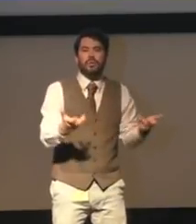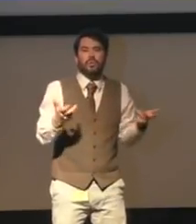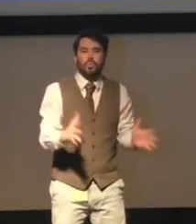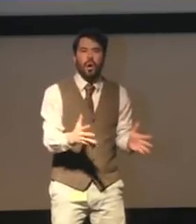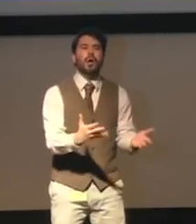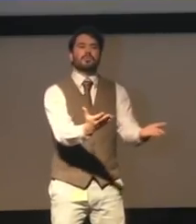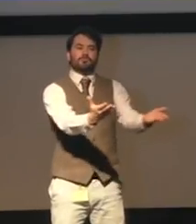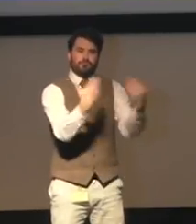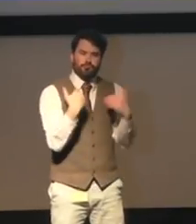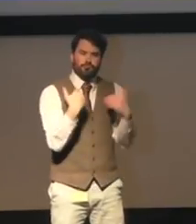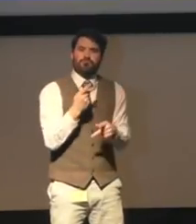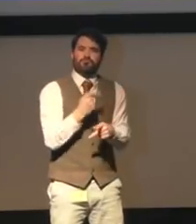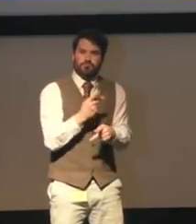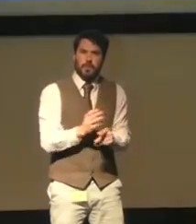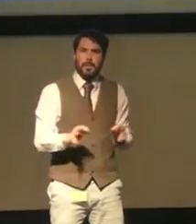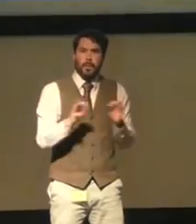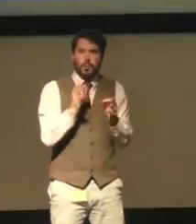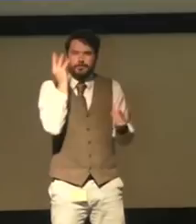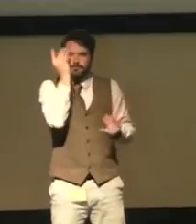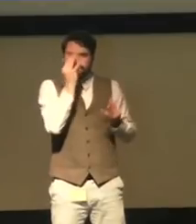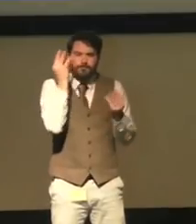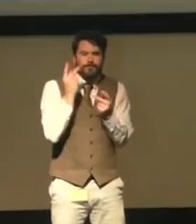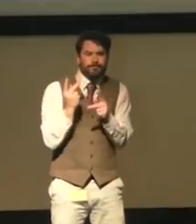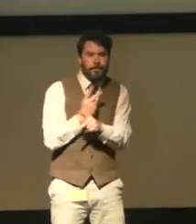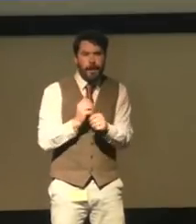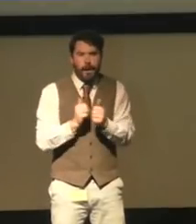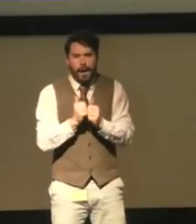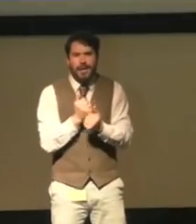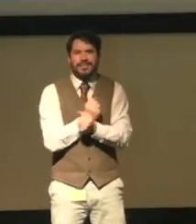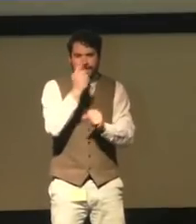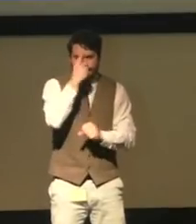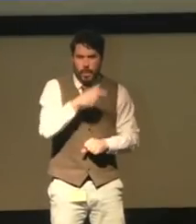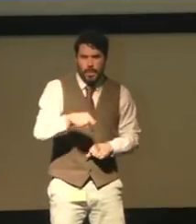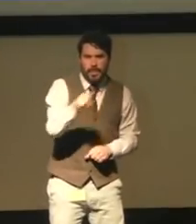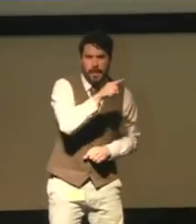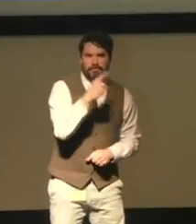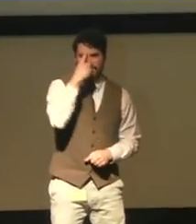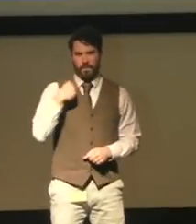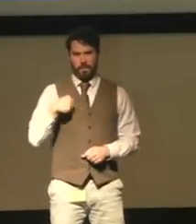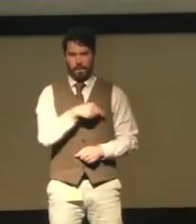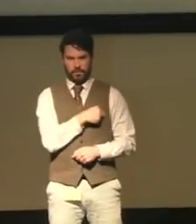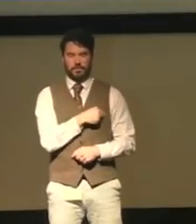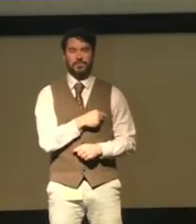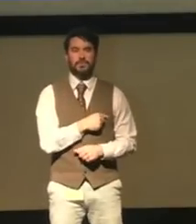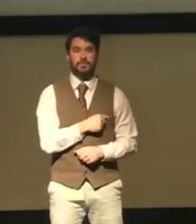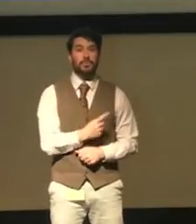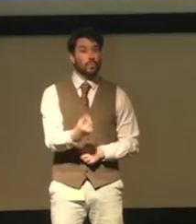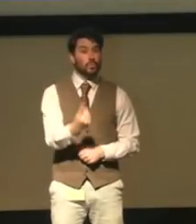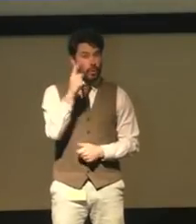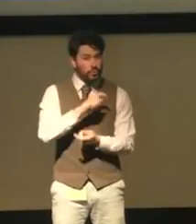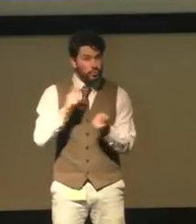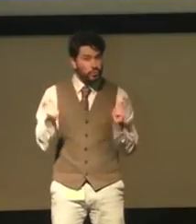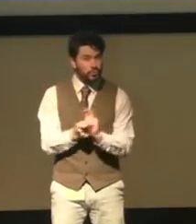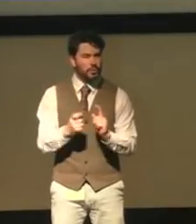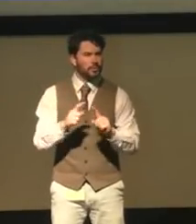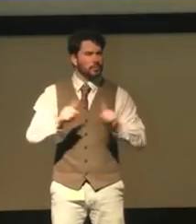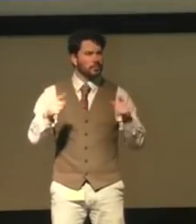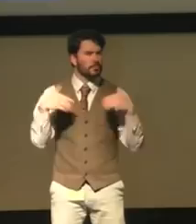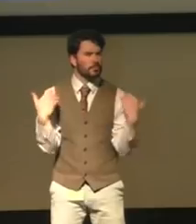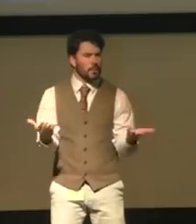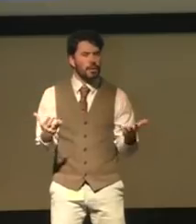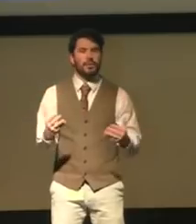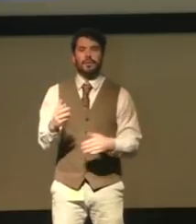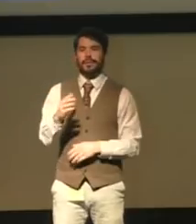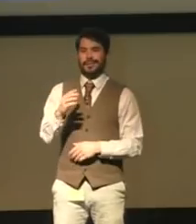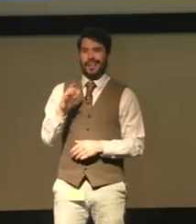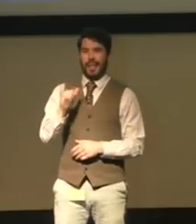going to require us to function differently going forward. And I think this is going to be one of the things that's going to be different. Social distancing is going to be